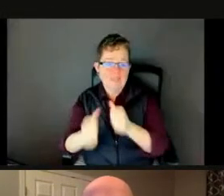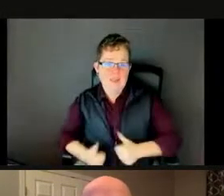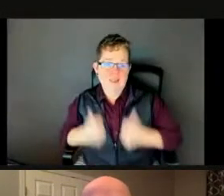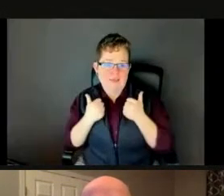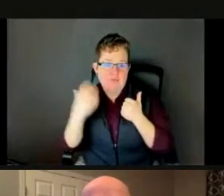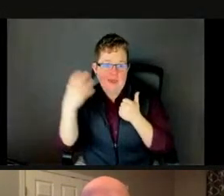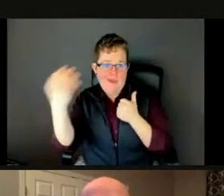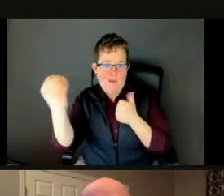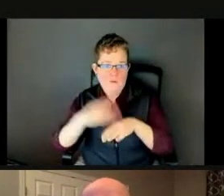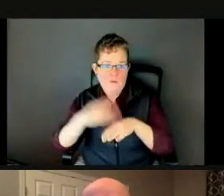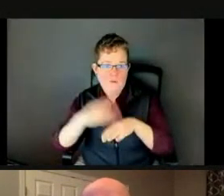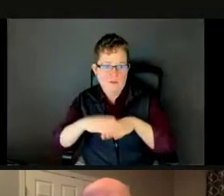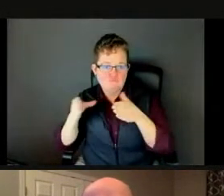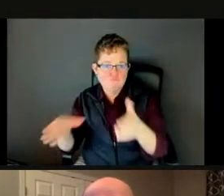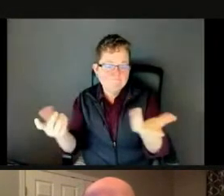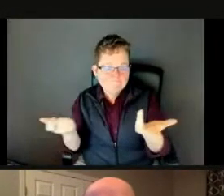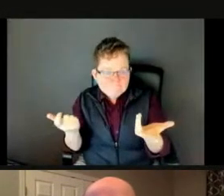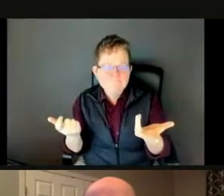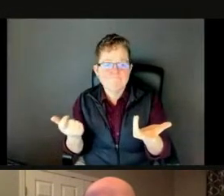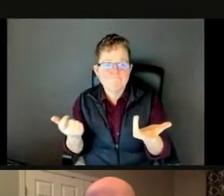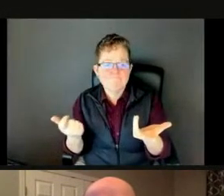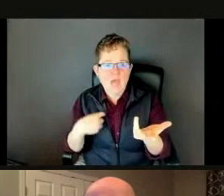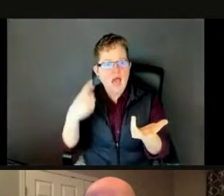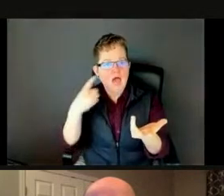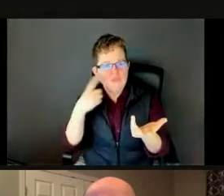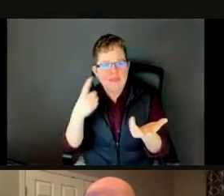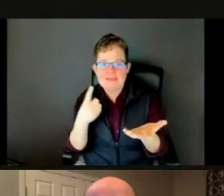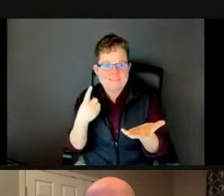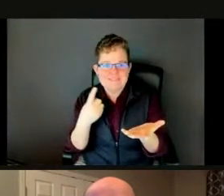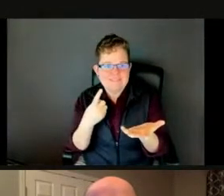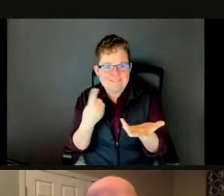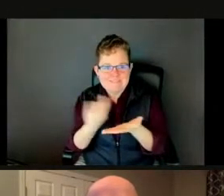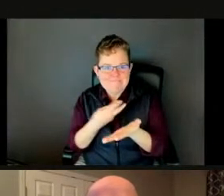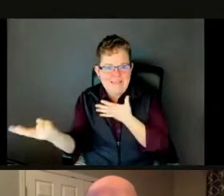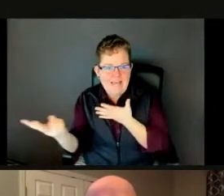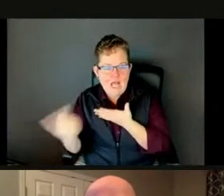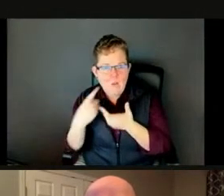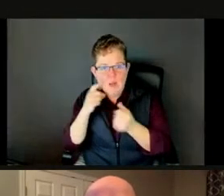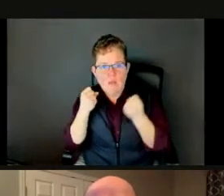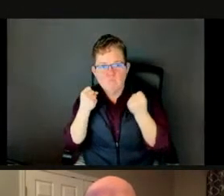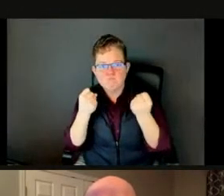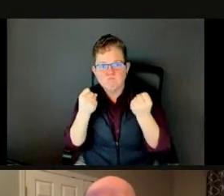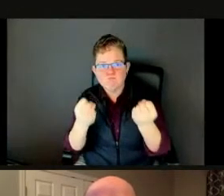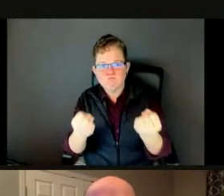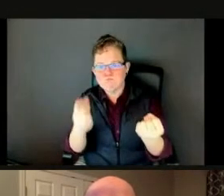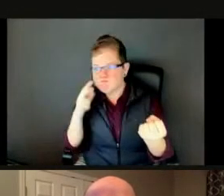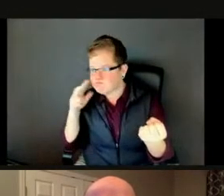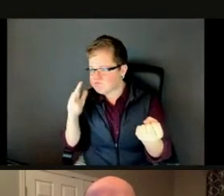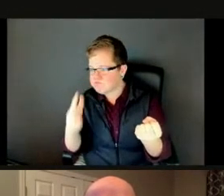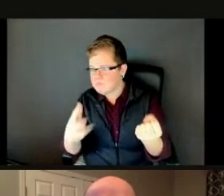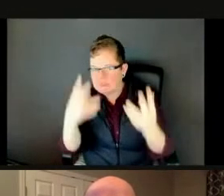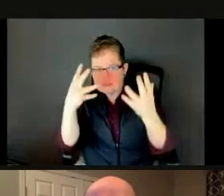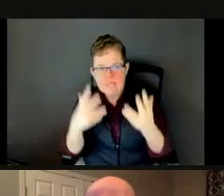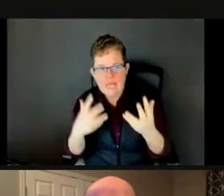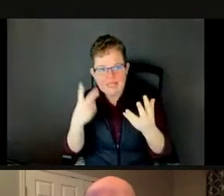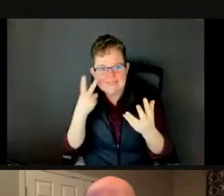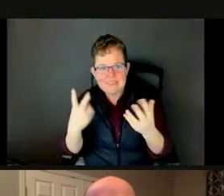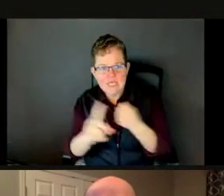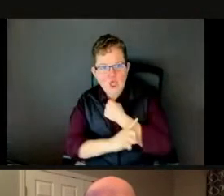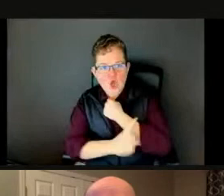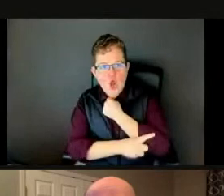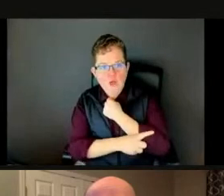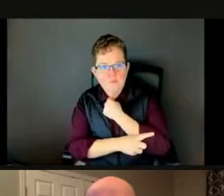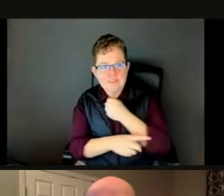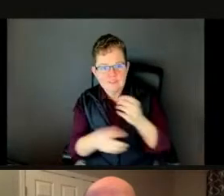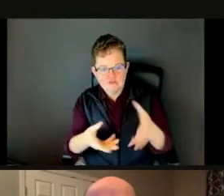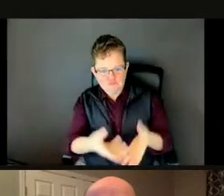And I think it's been a fail. When I go by, I'm so sad at how much garbage is around the dumpster instead of in